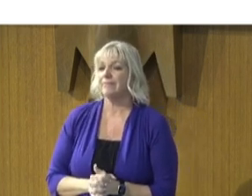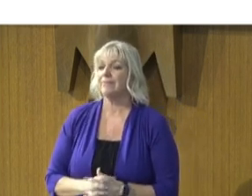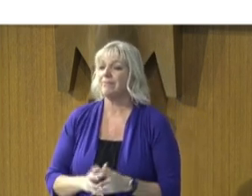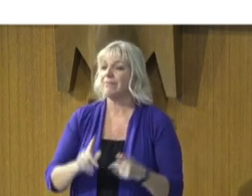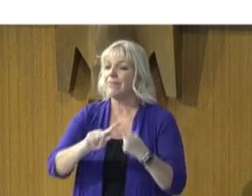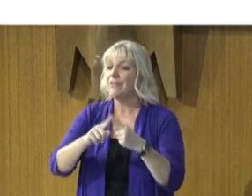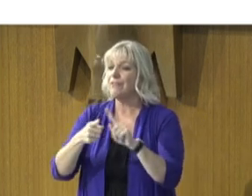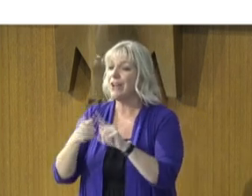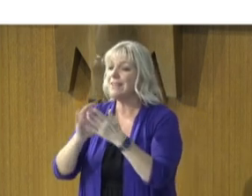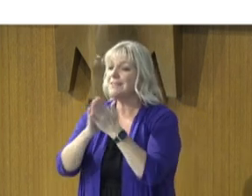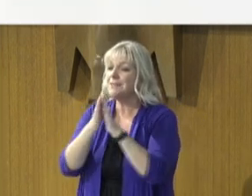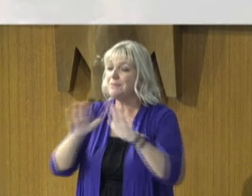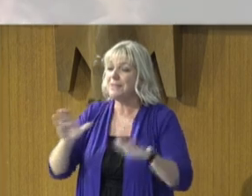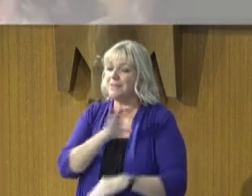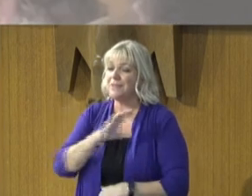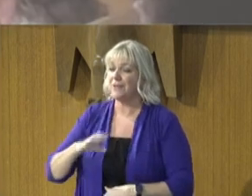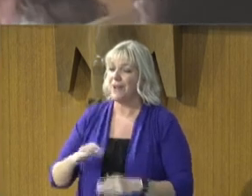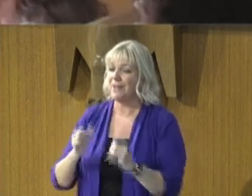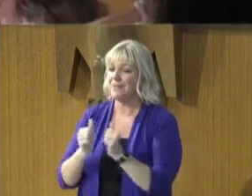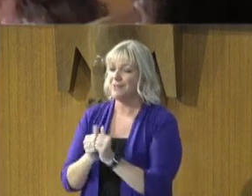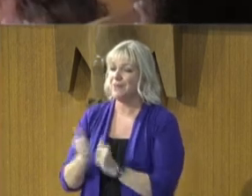Friends, may the peace of Christ be with you.